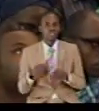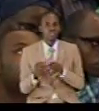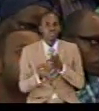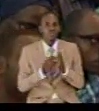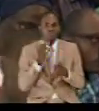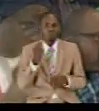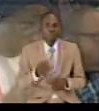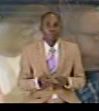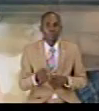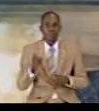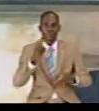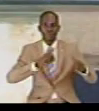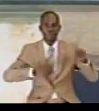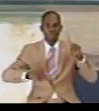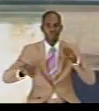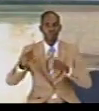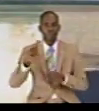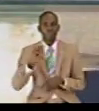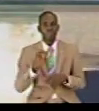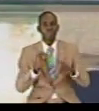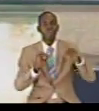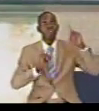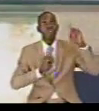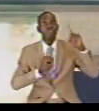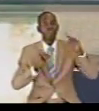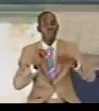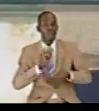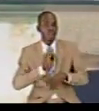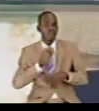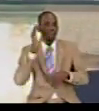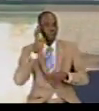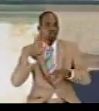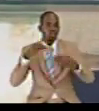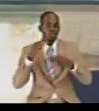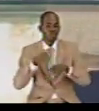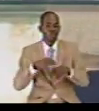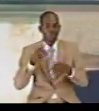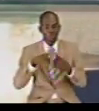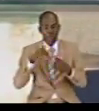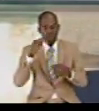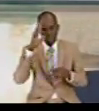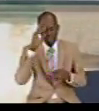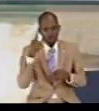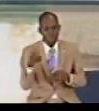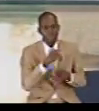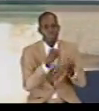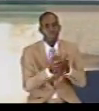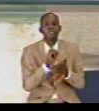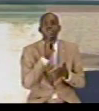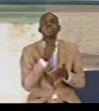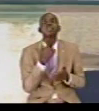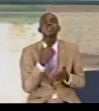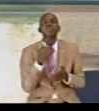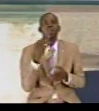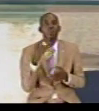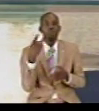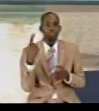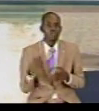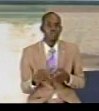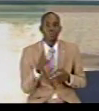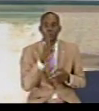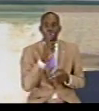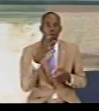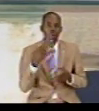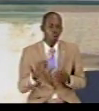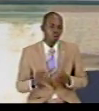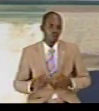I will give unto him that is athirst of the fountain of the water of life.